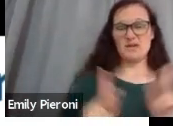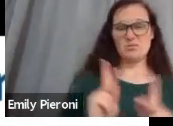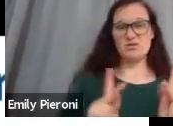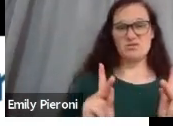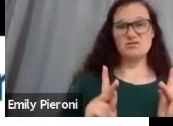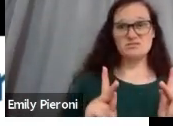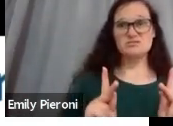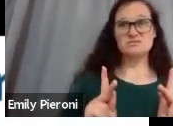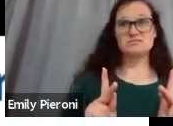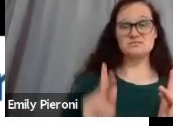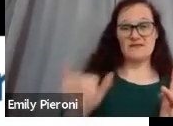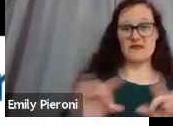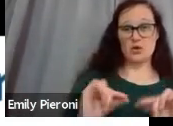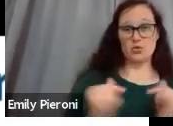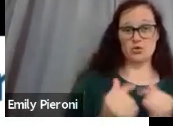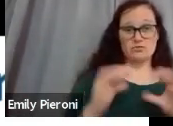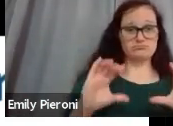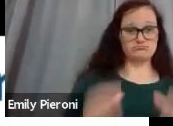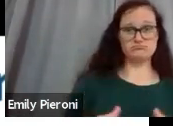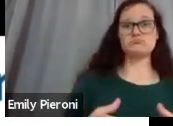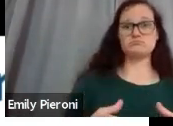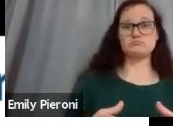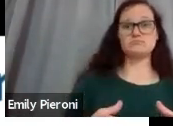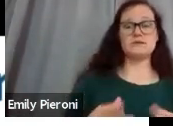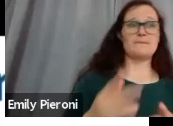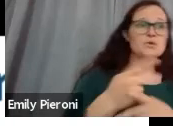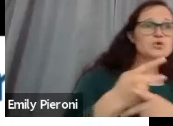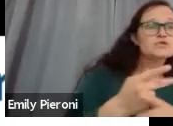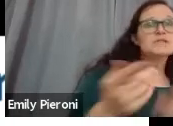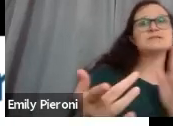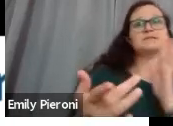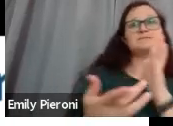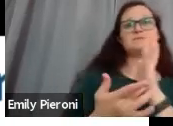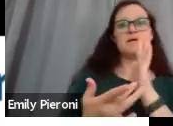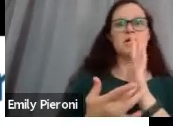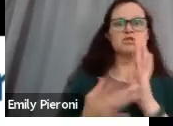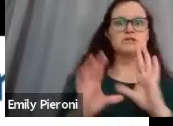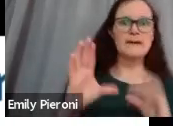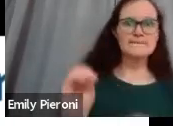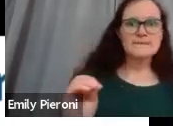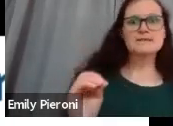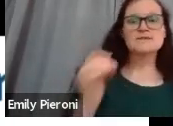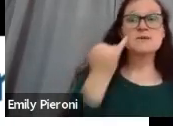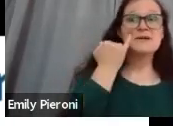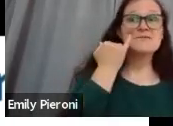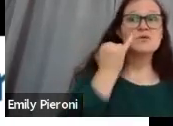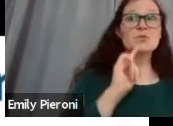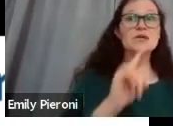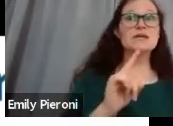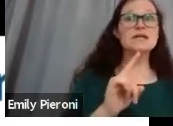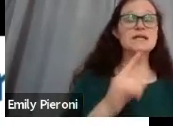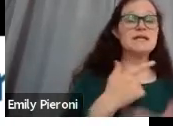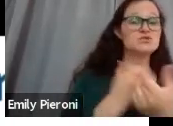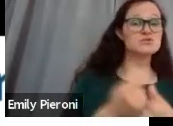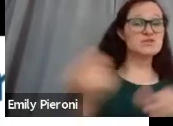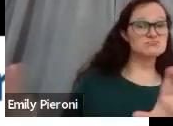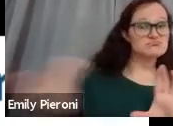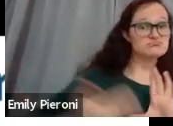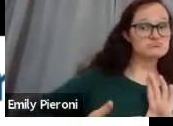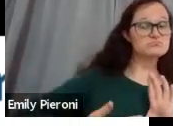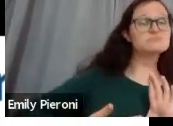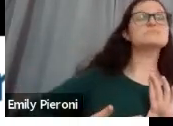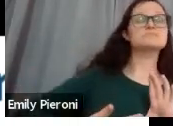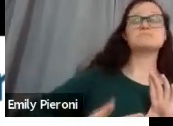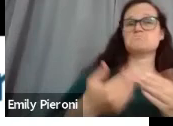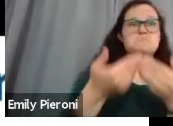private concerns, producers, technology companies. So if you're interested in participating, it's